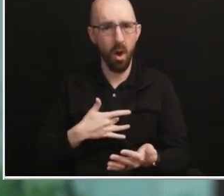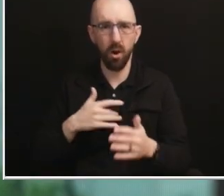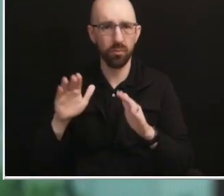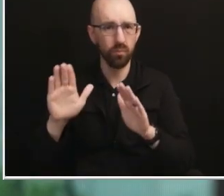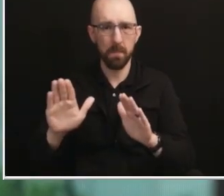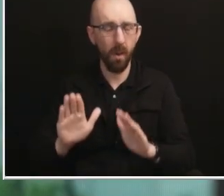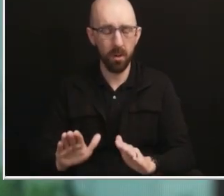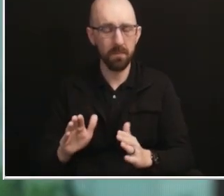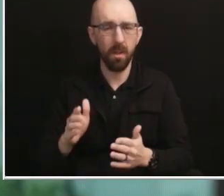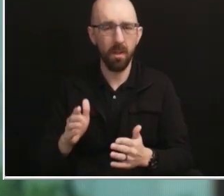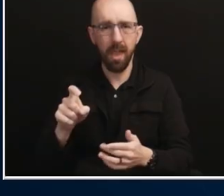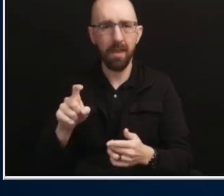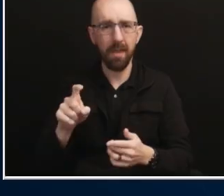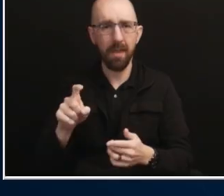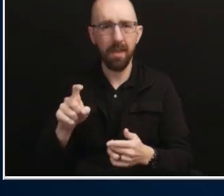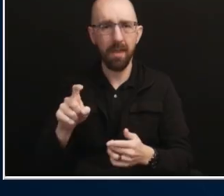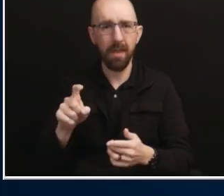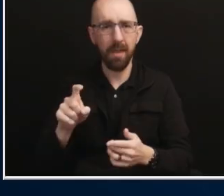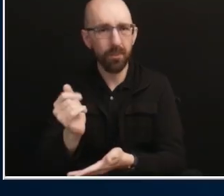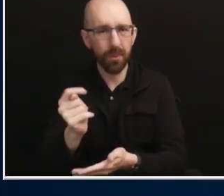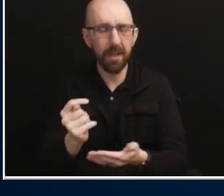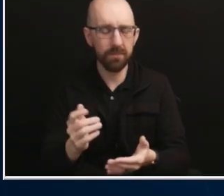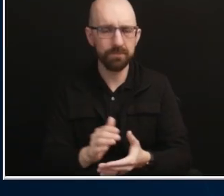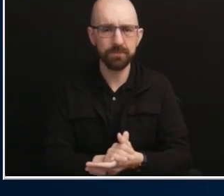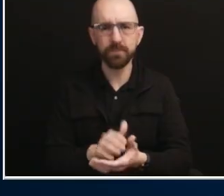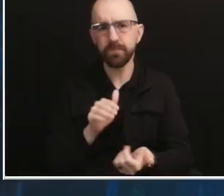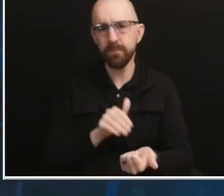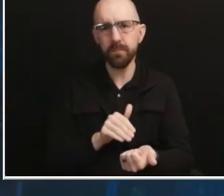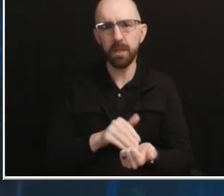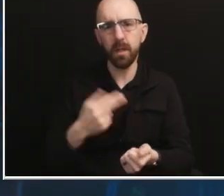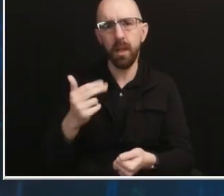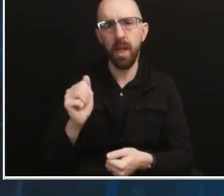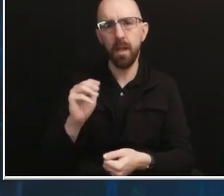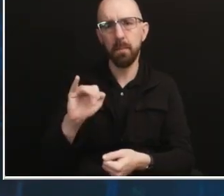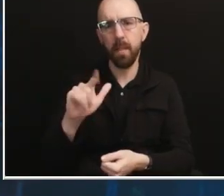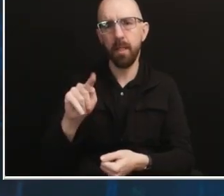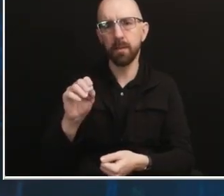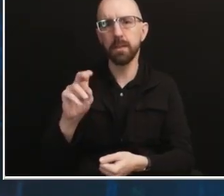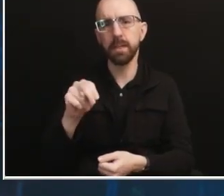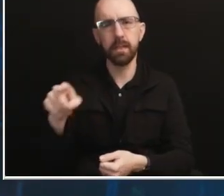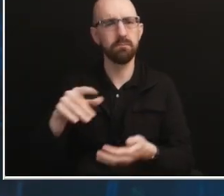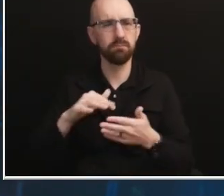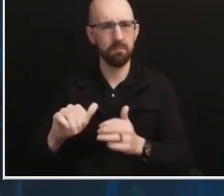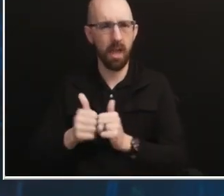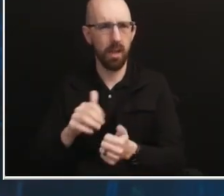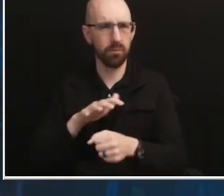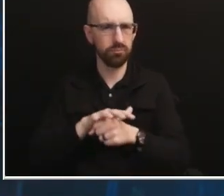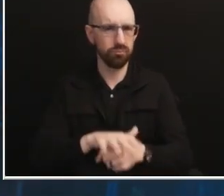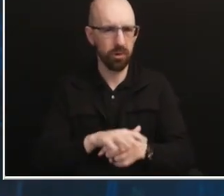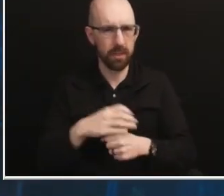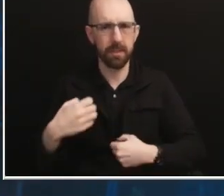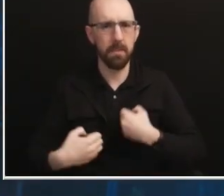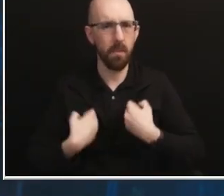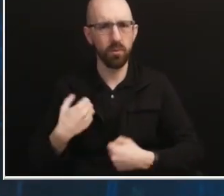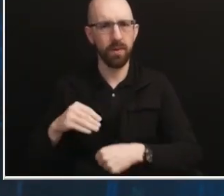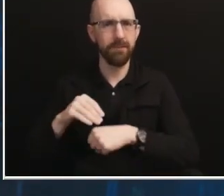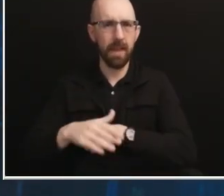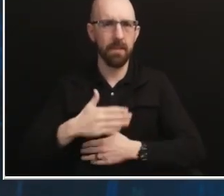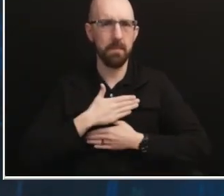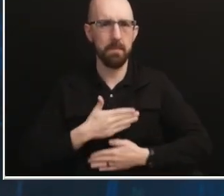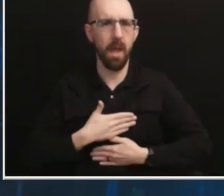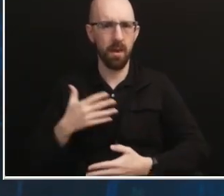through it. Dr. Jessica Hamilton studies how stress and emotions affect the body over time, and we asked her about